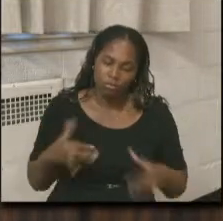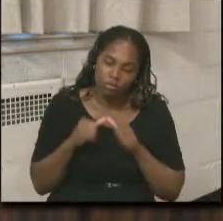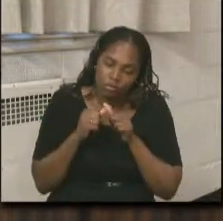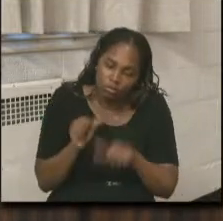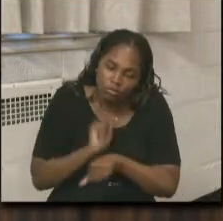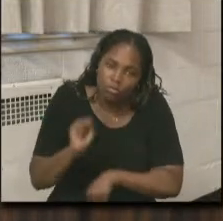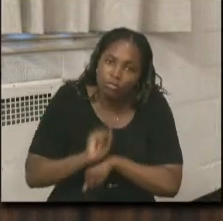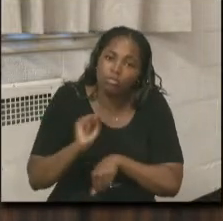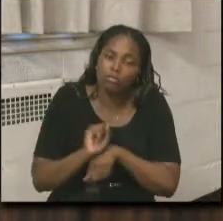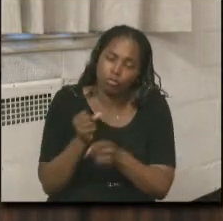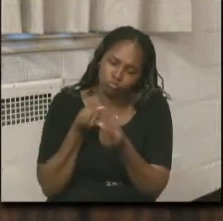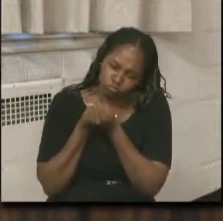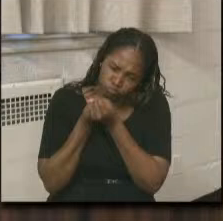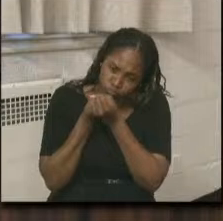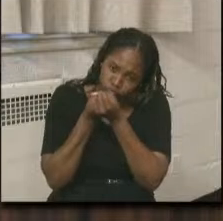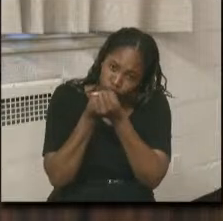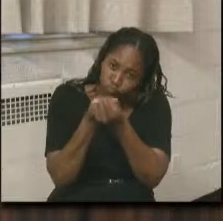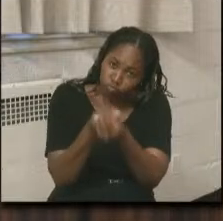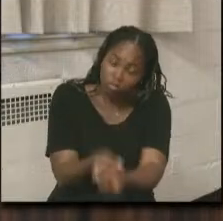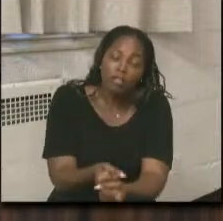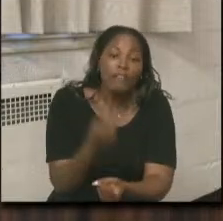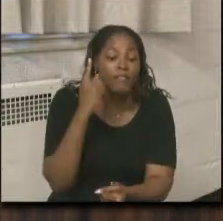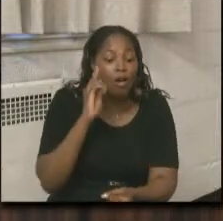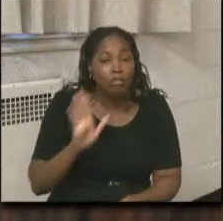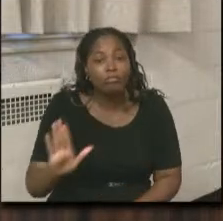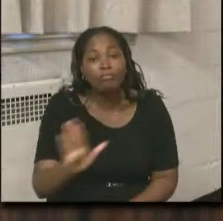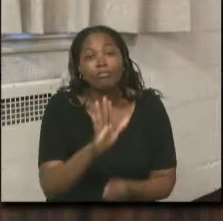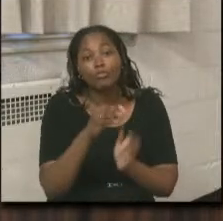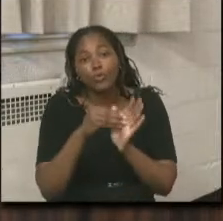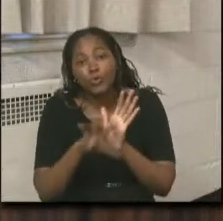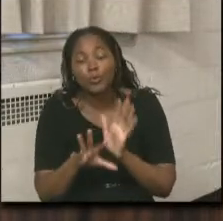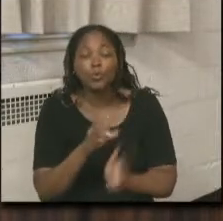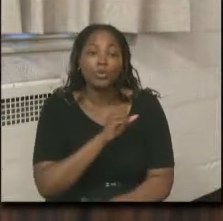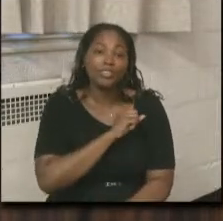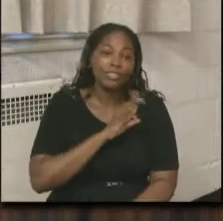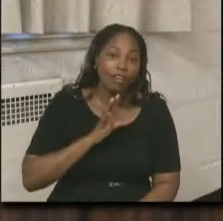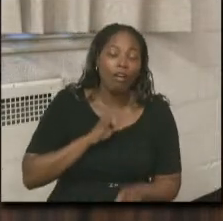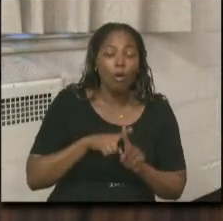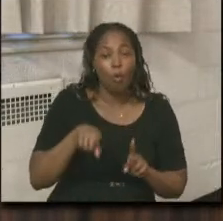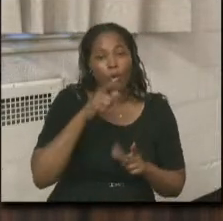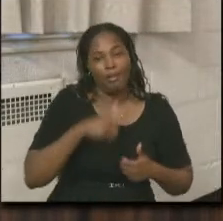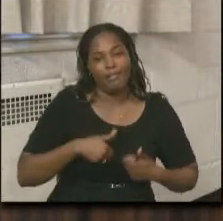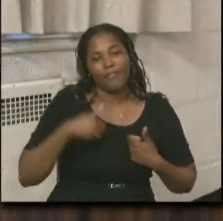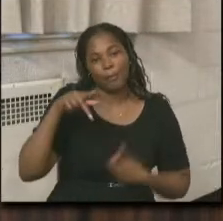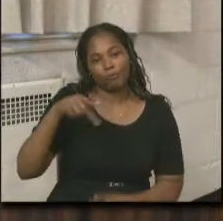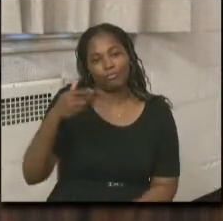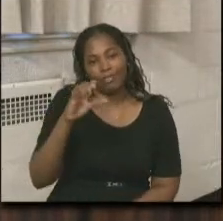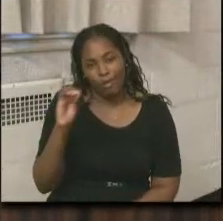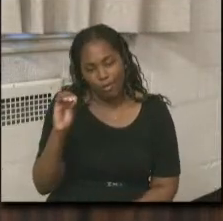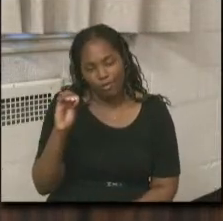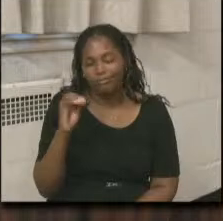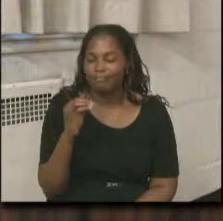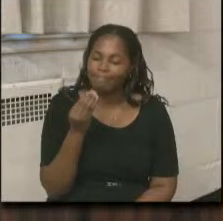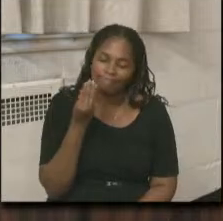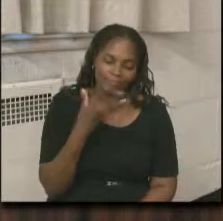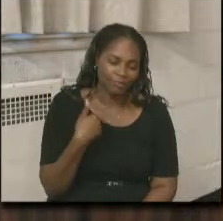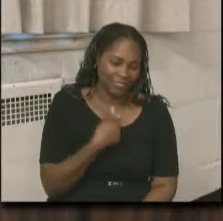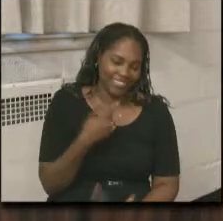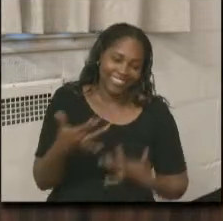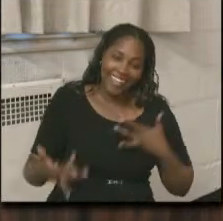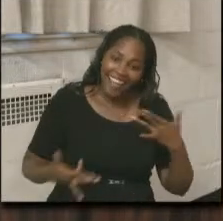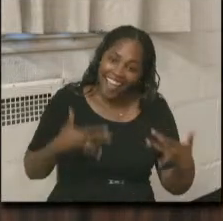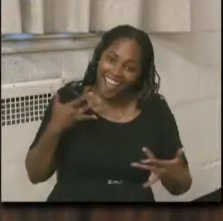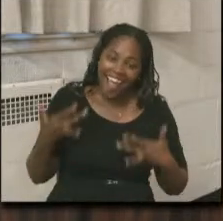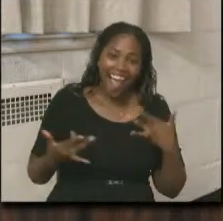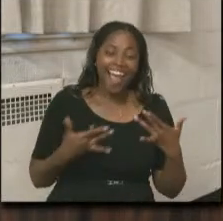unwavering support for her students, staff, residents of Prince George's County. And we are just so excited that we